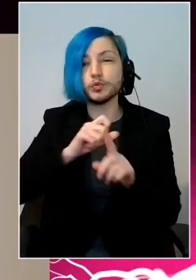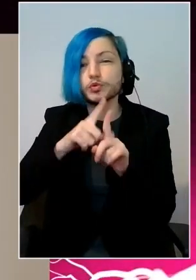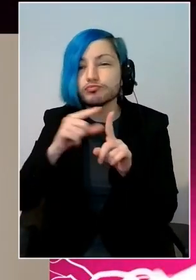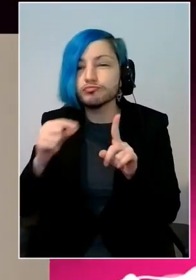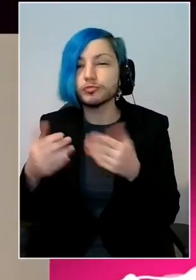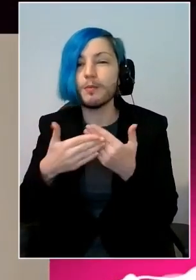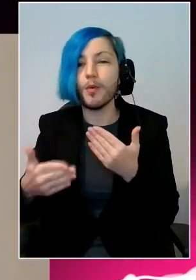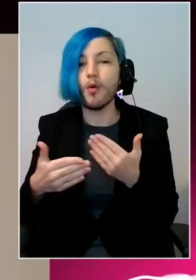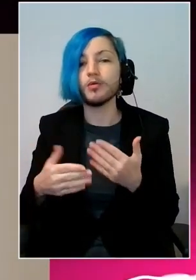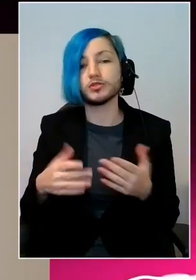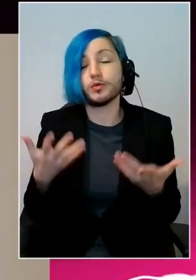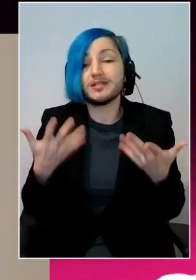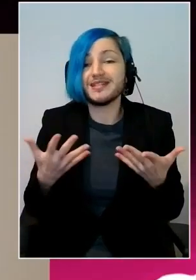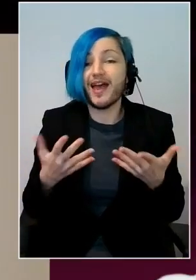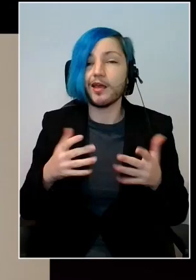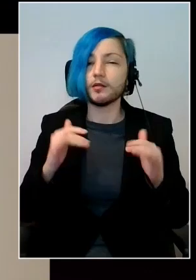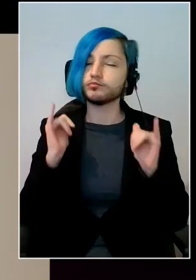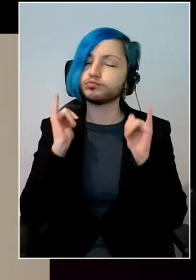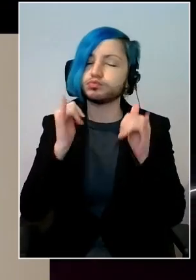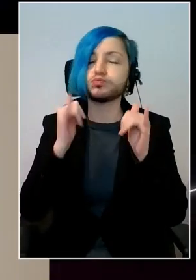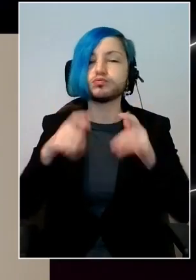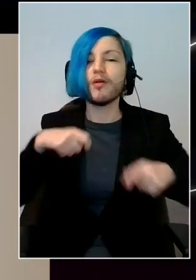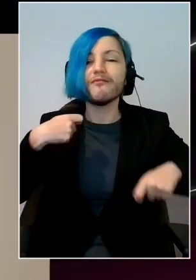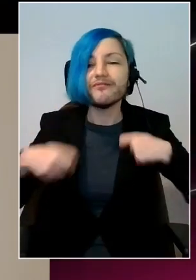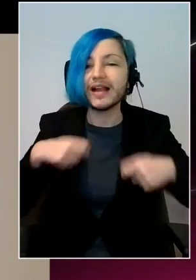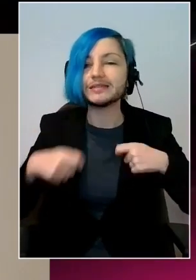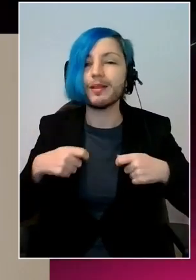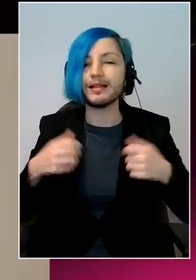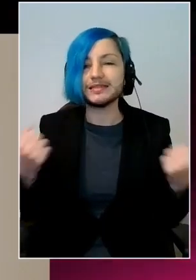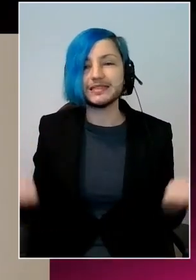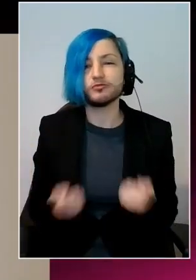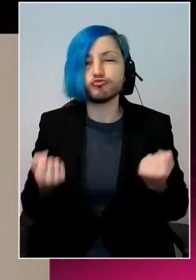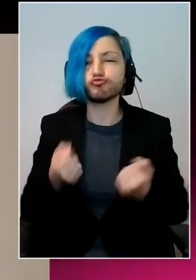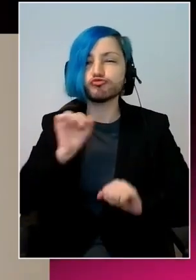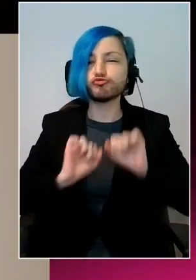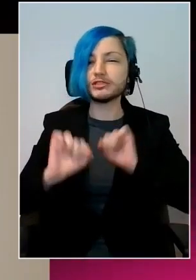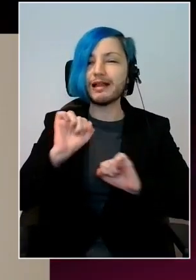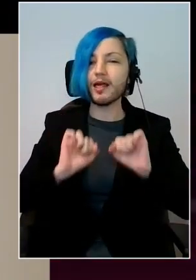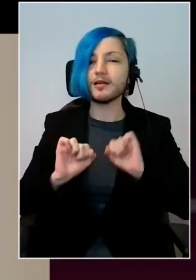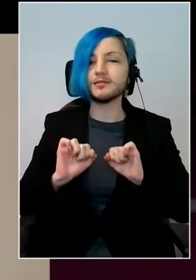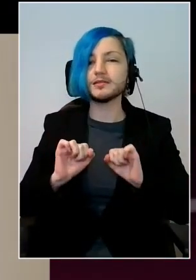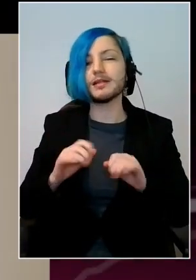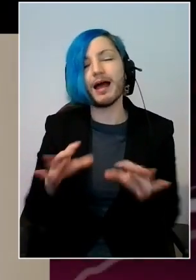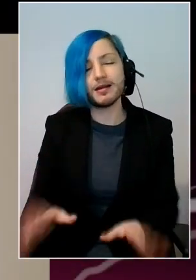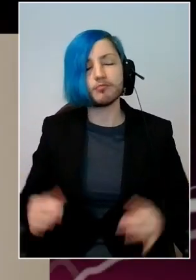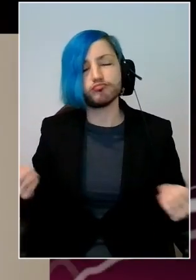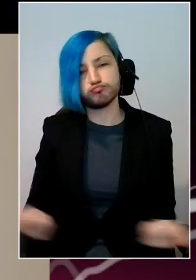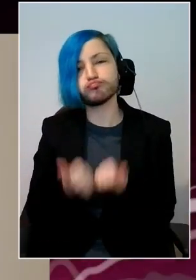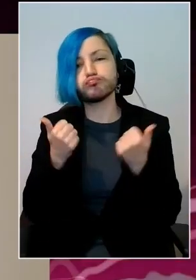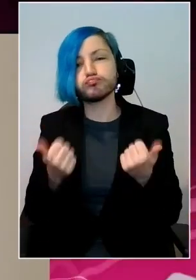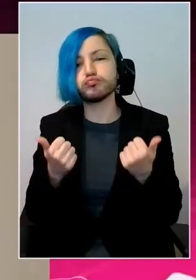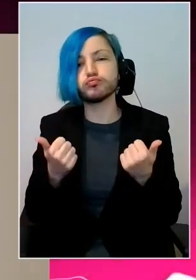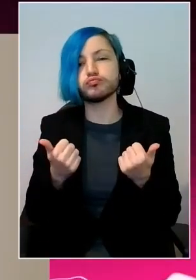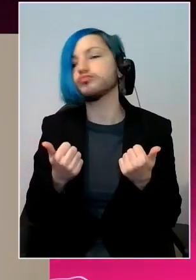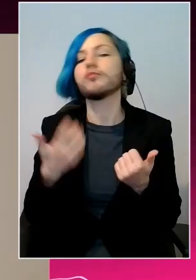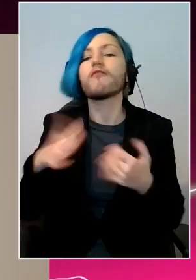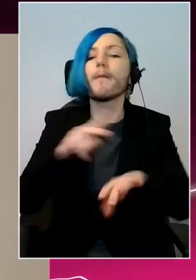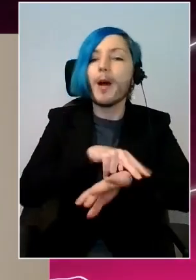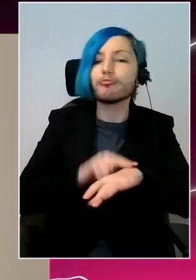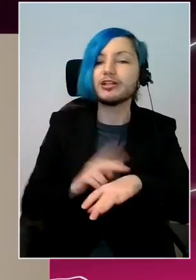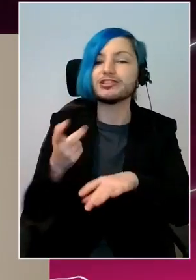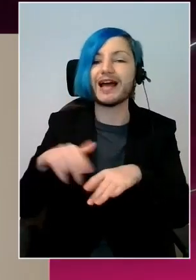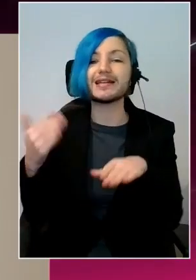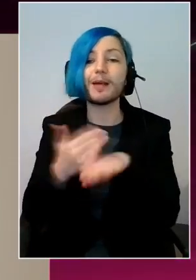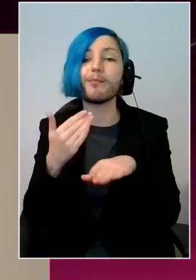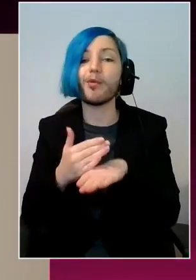the flexibility, the resilience, and the excellence shown by apprentices and their employers across the region. We will